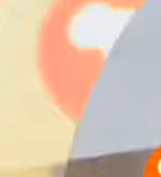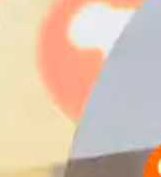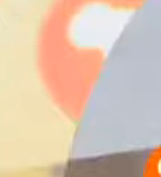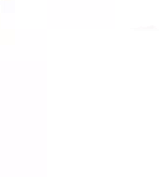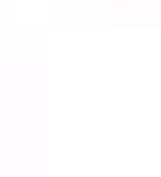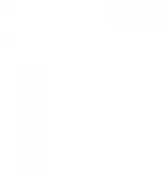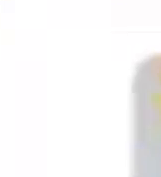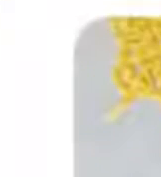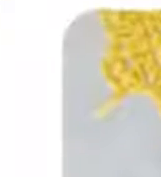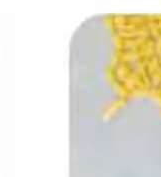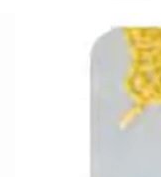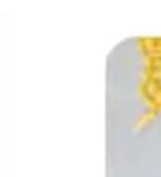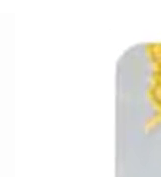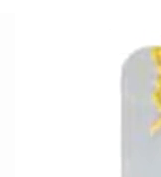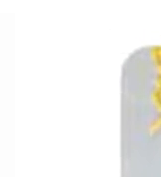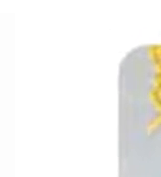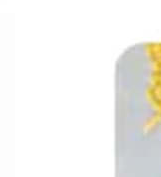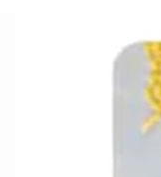and so on.